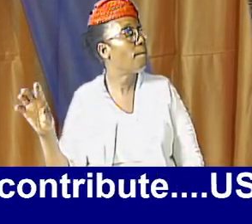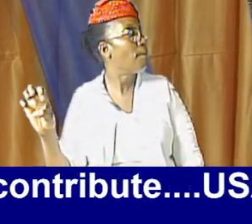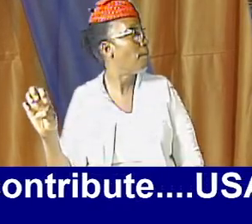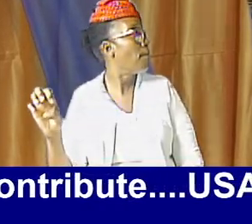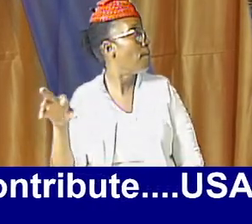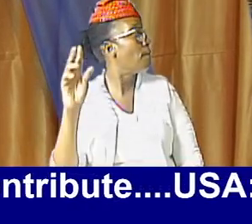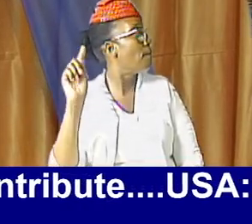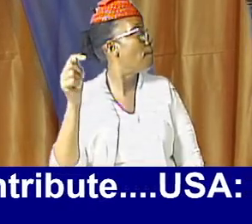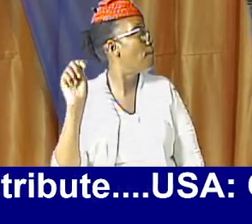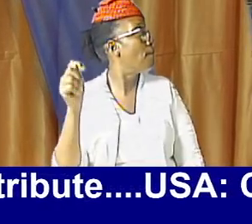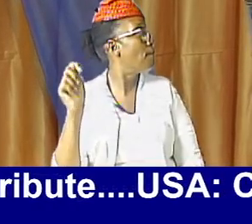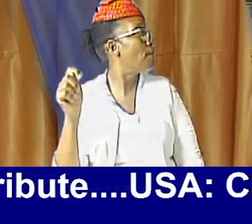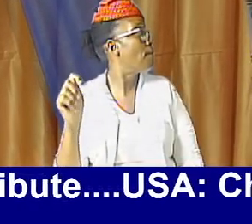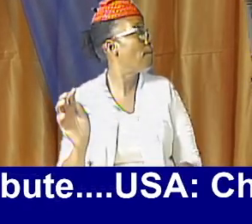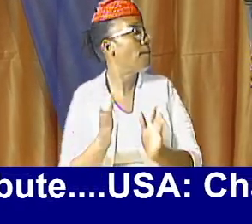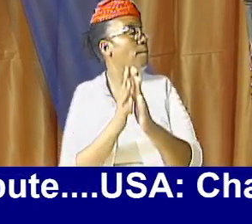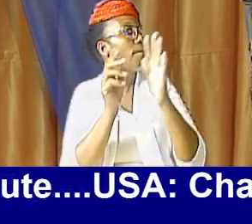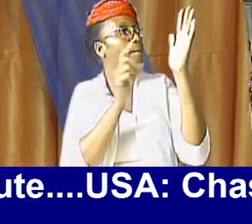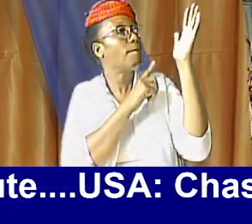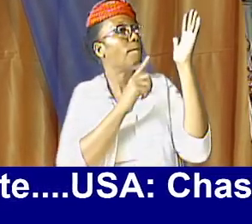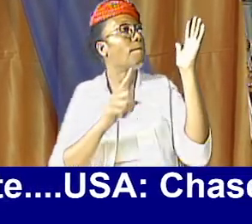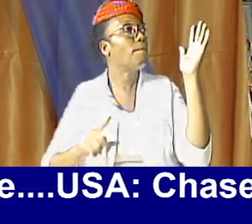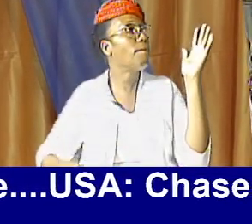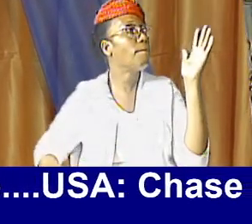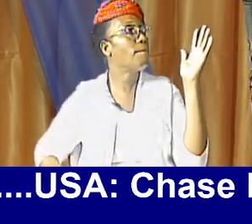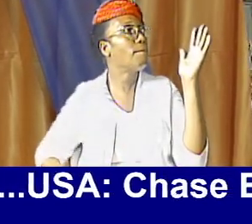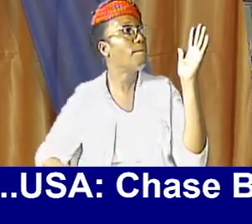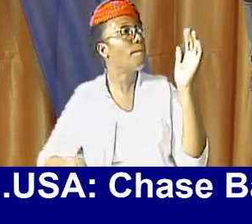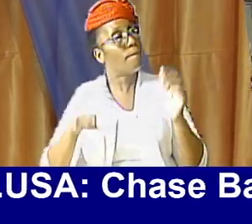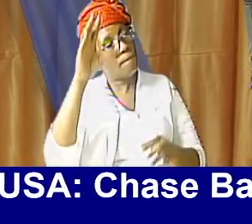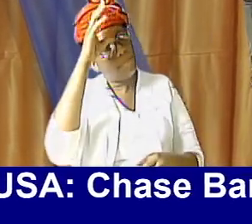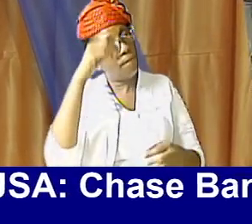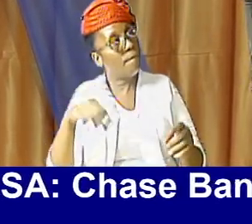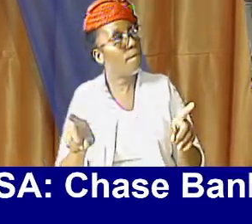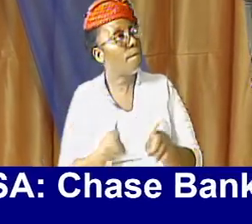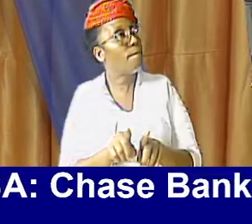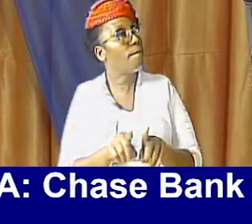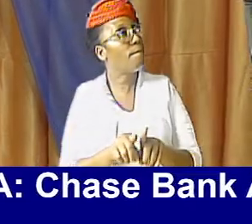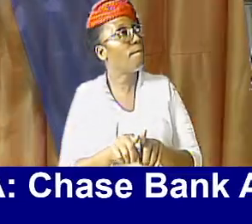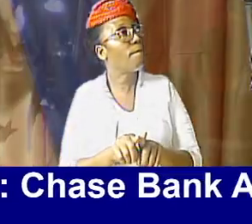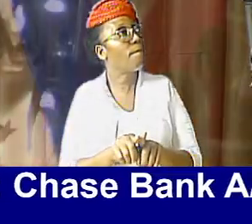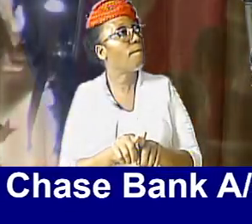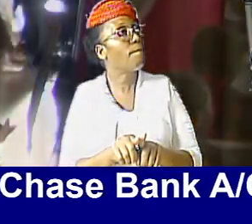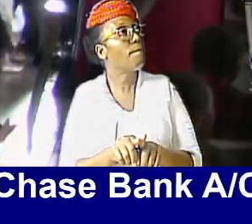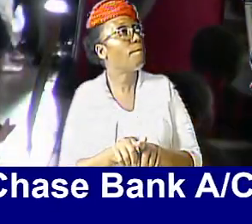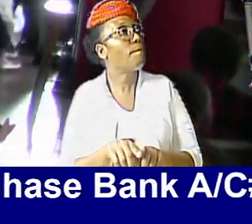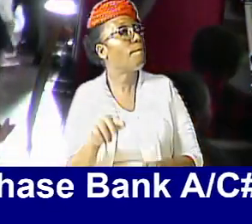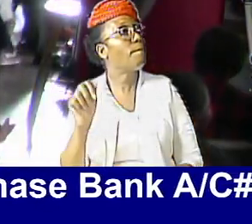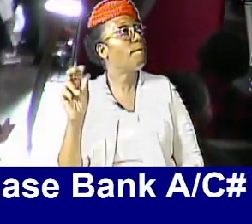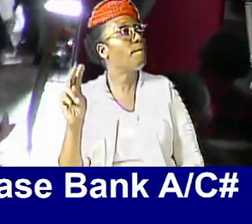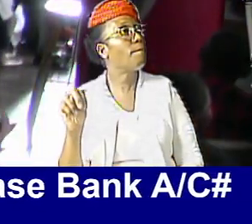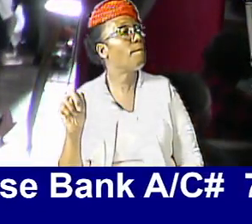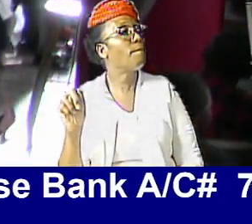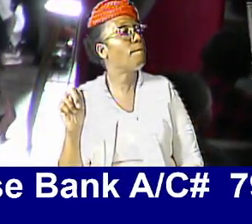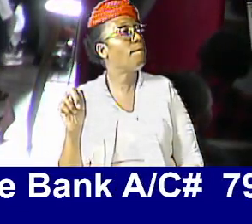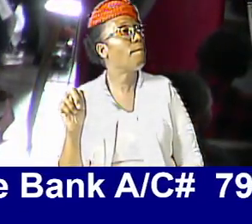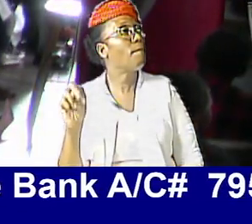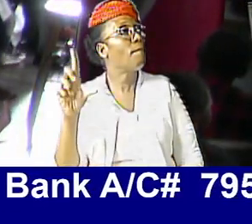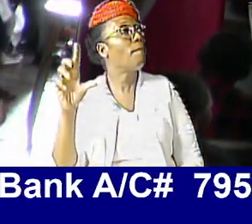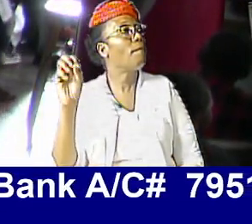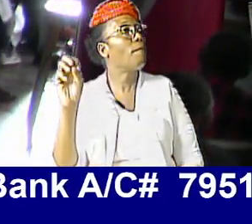Lord. Praise God. And Brother Antoine also. Praise the Lord